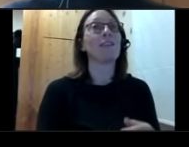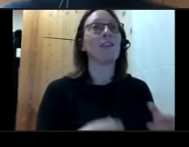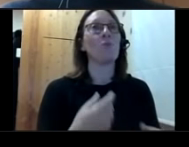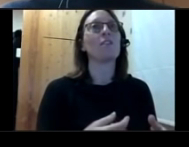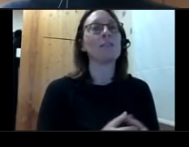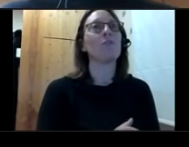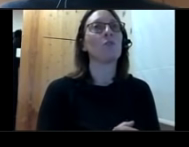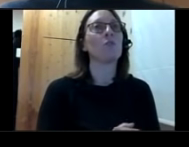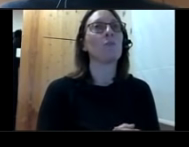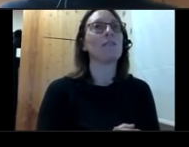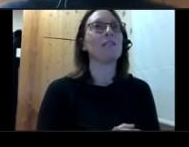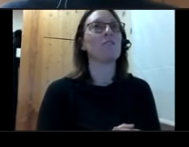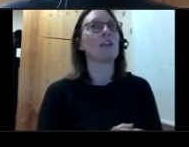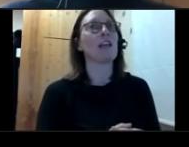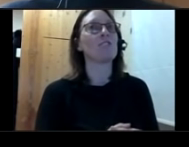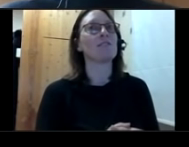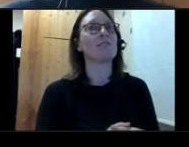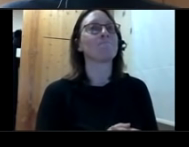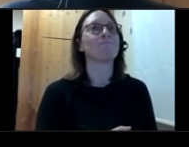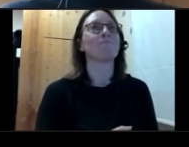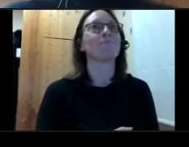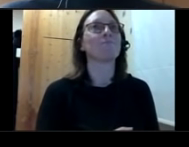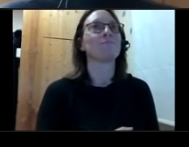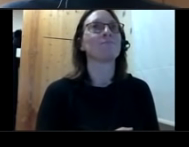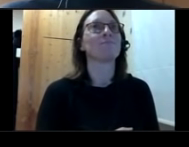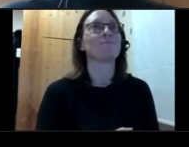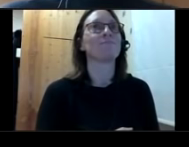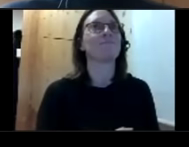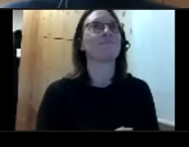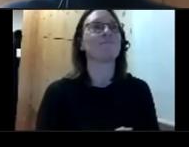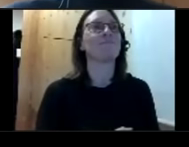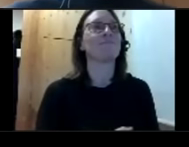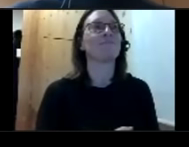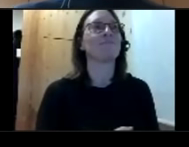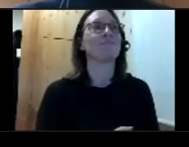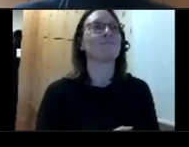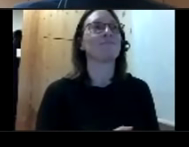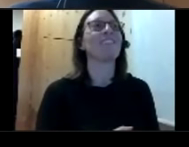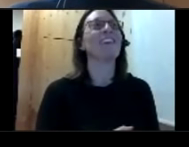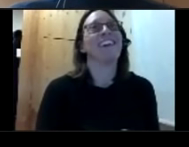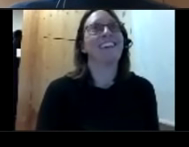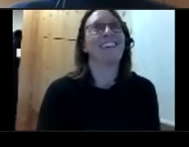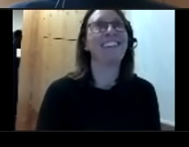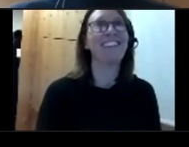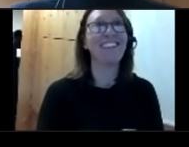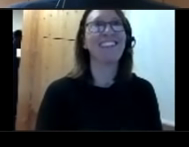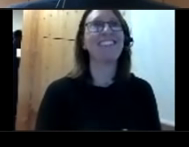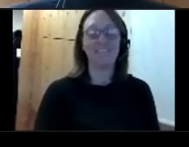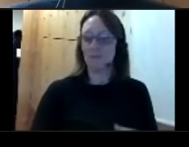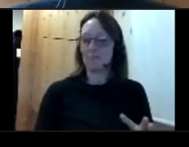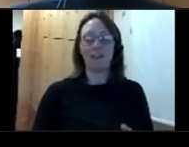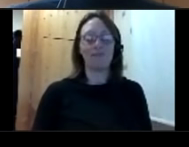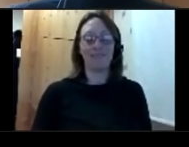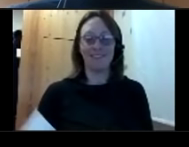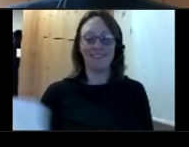that, there's always going to be difficulty with meeting these regulations. And I've put et cetera on there, Abby, because that's not the only thing